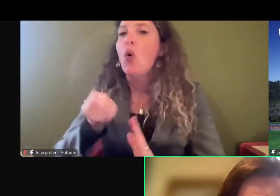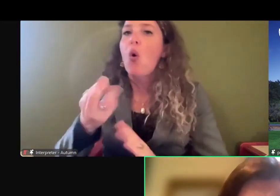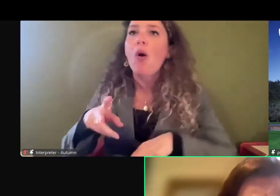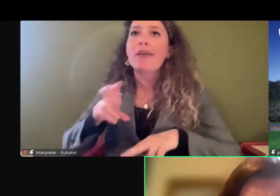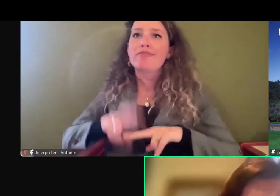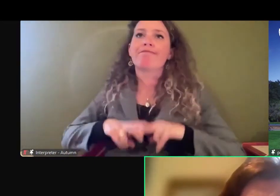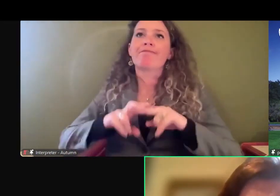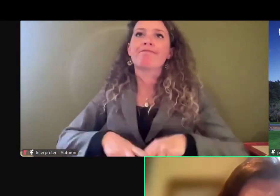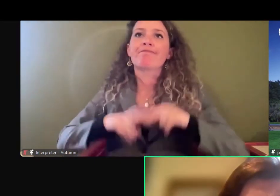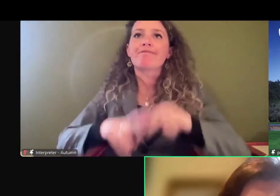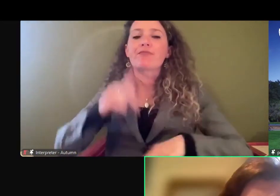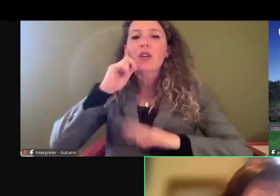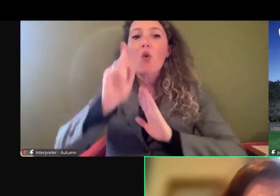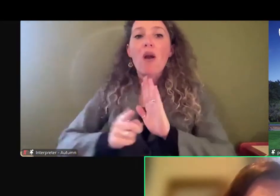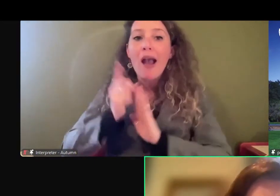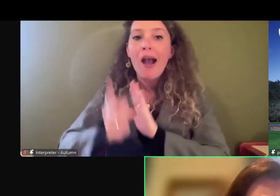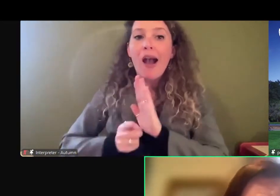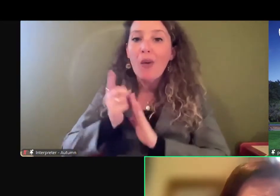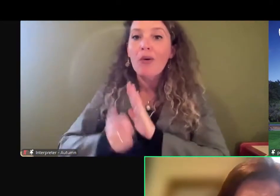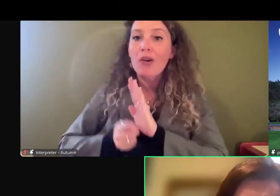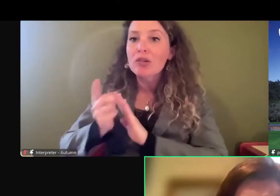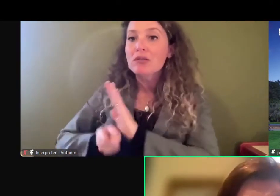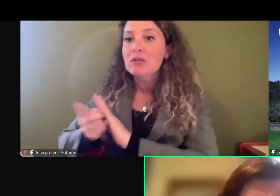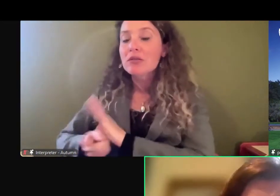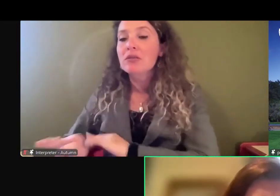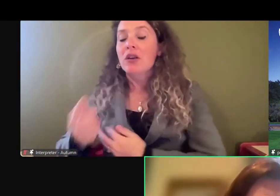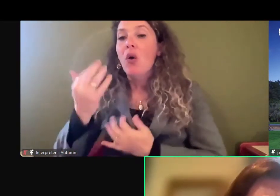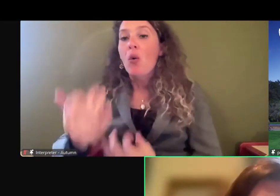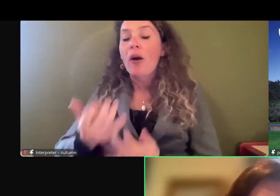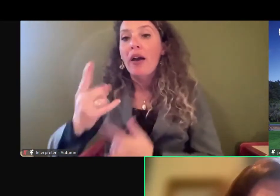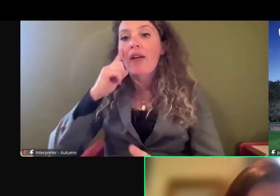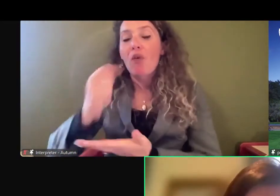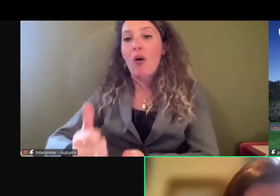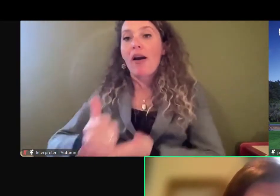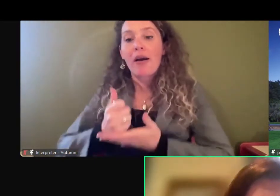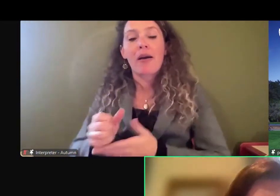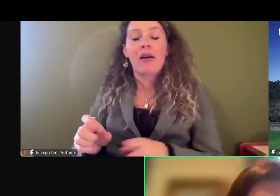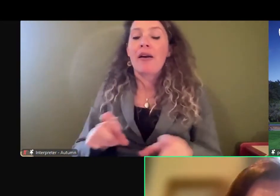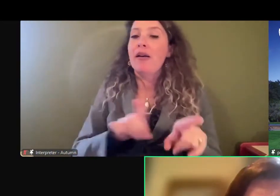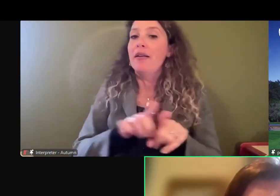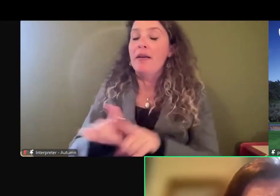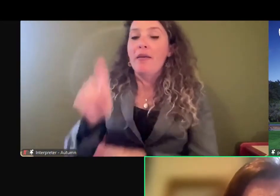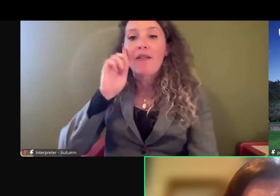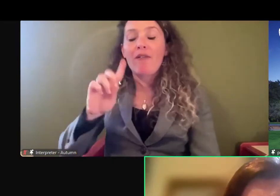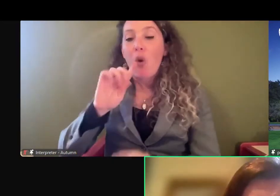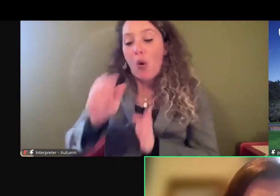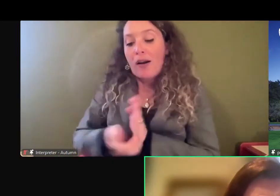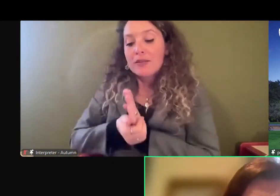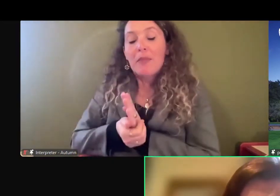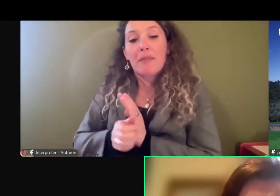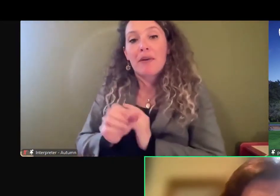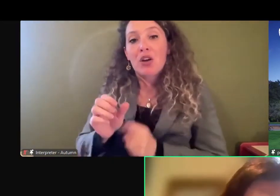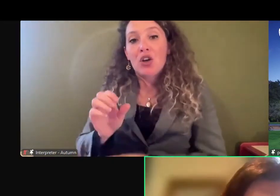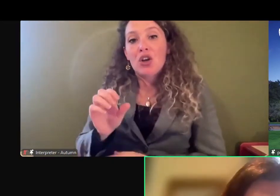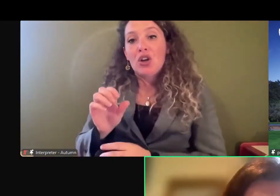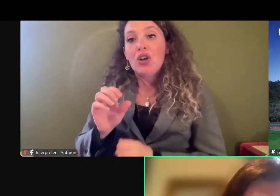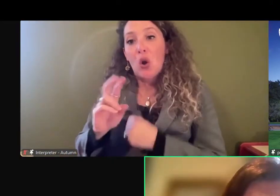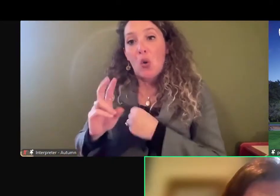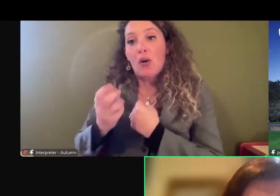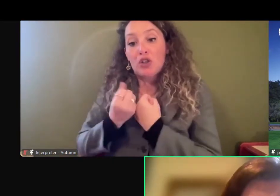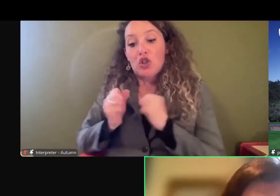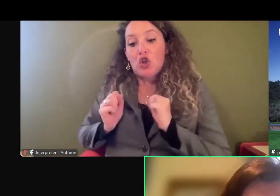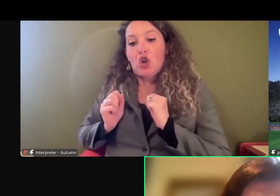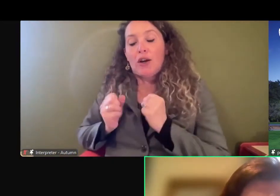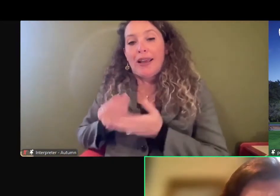to help people. And the same is true for supplemental security income. Both of those programs are